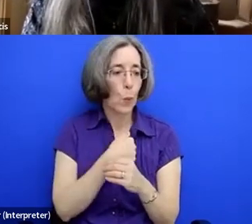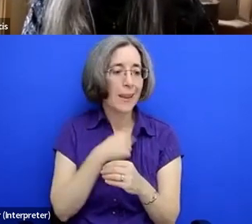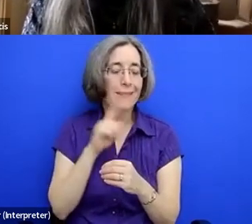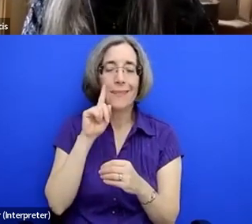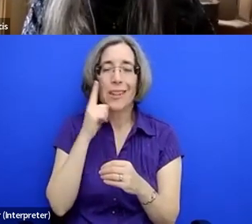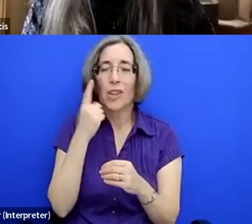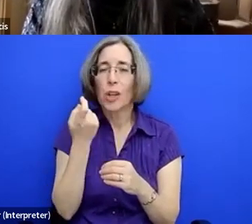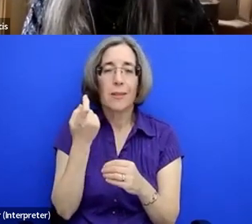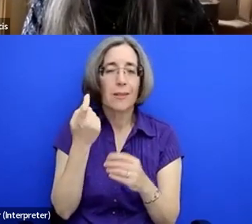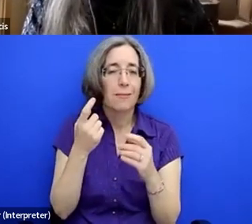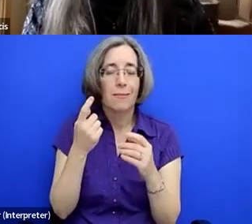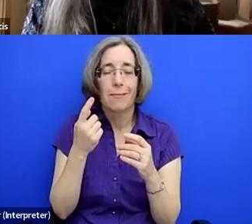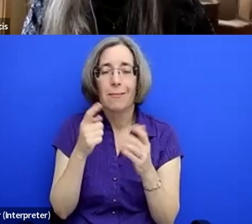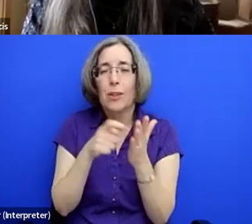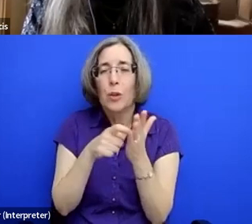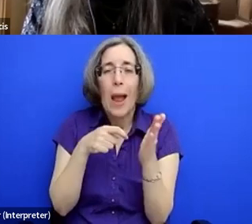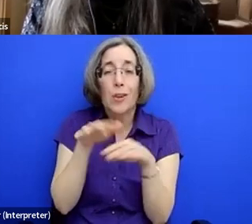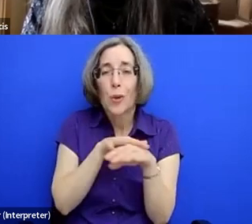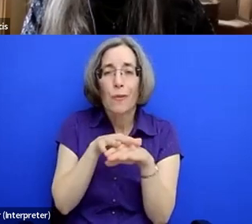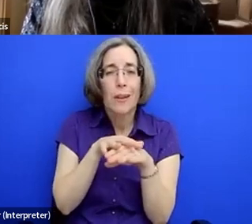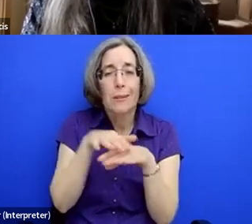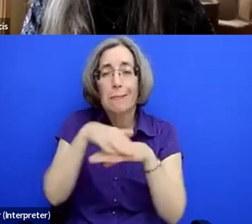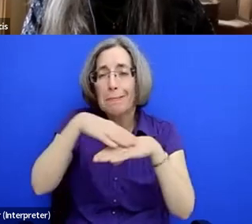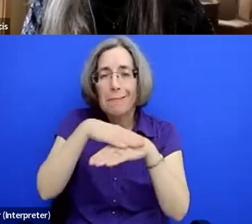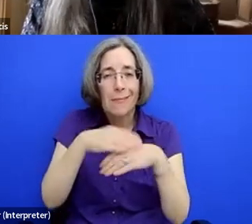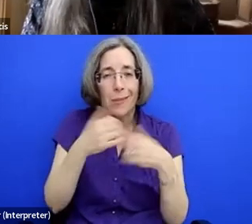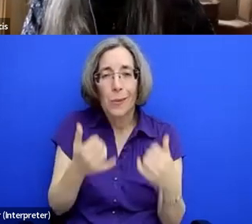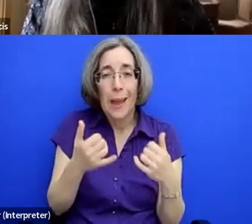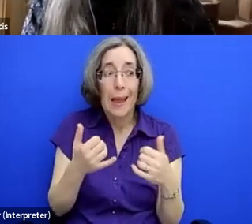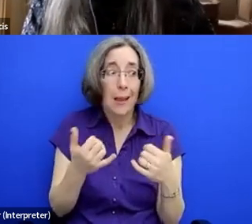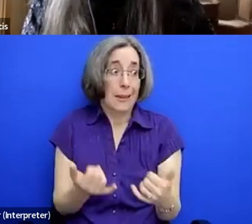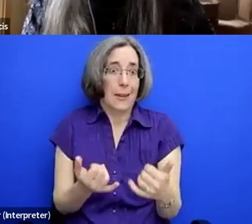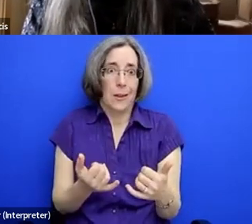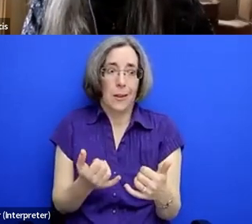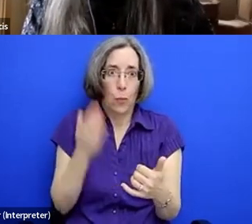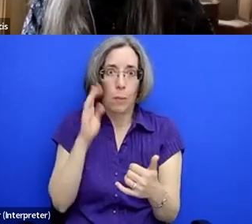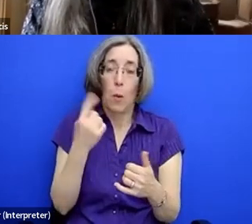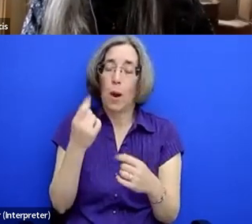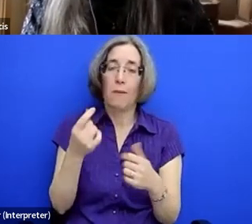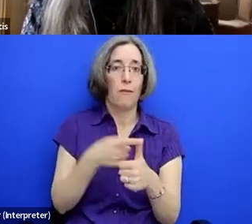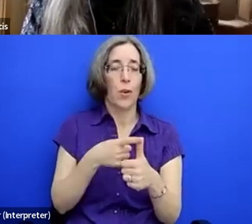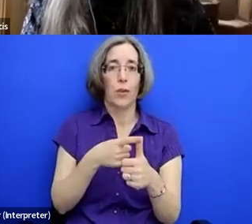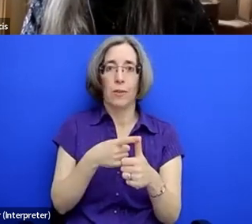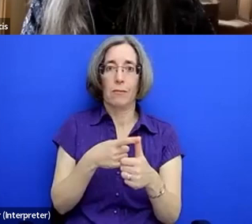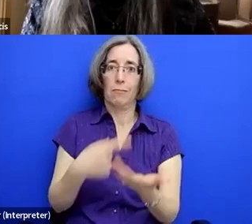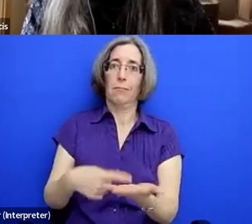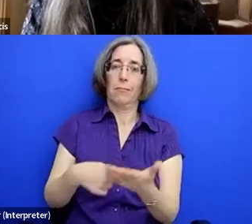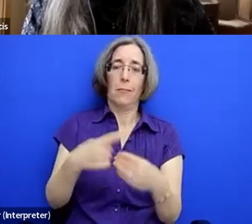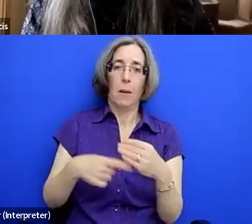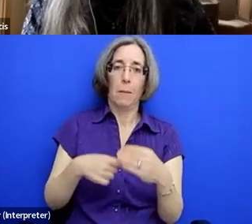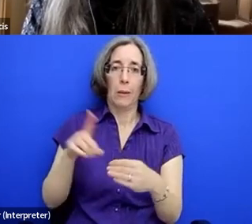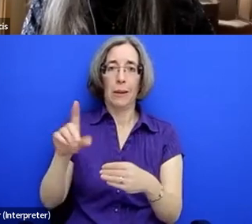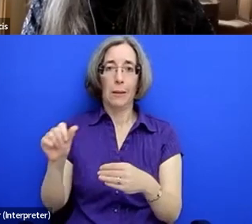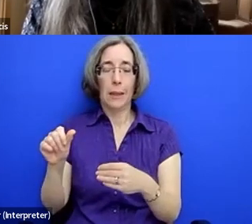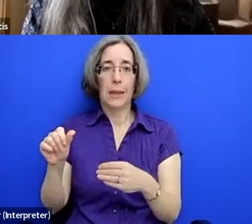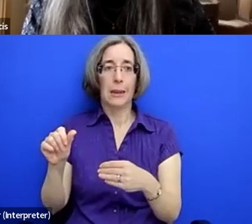surface. As you say, I mean, this is going to be one of the first engagements in disabilities and in its richness